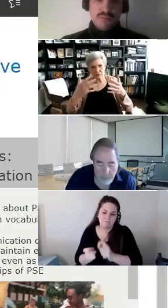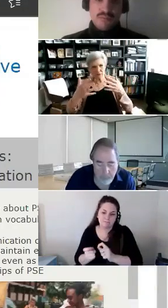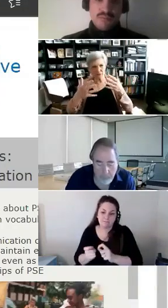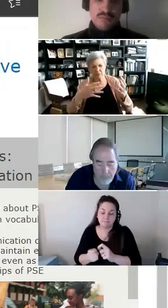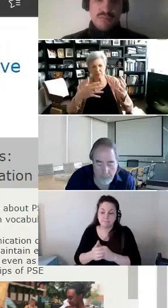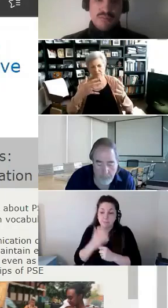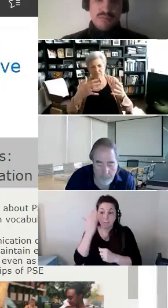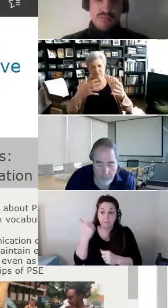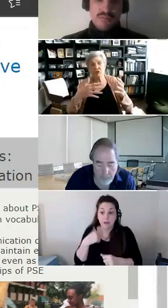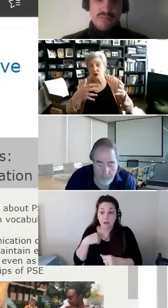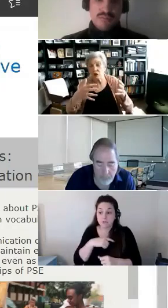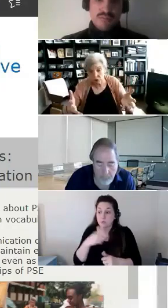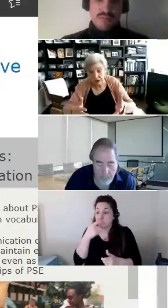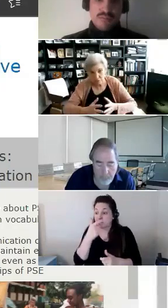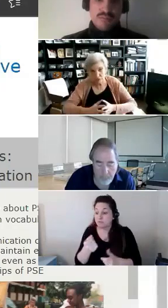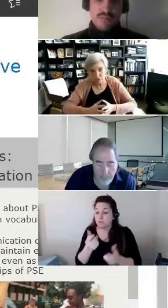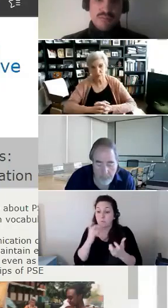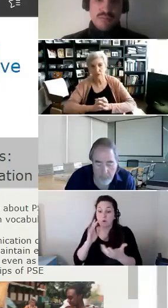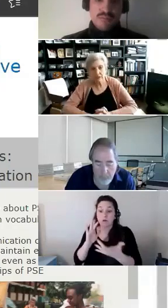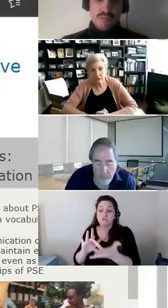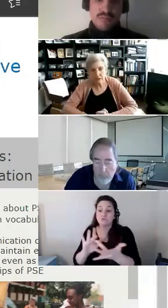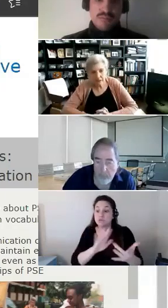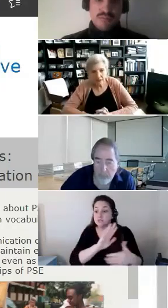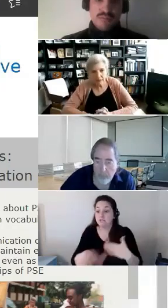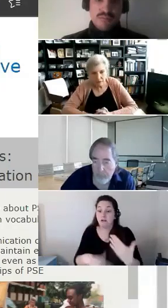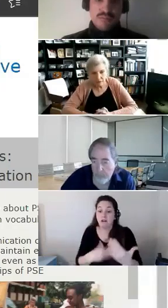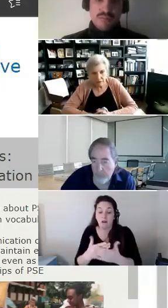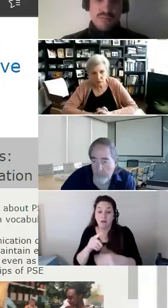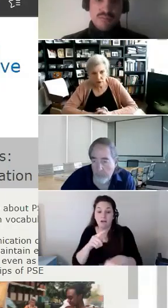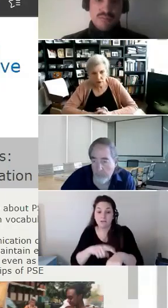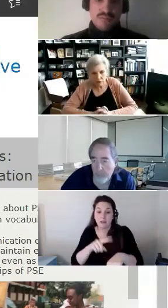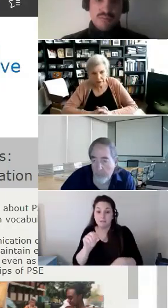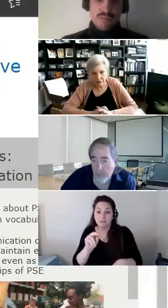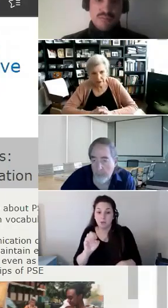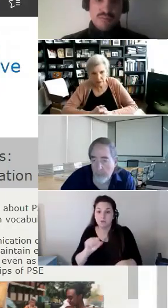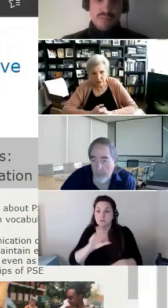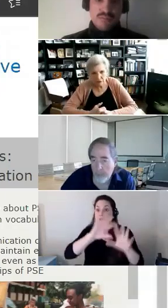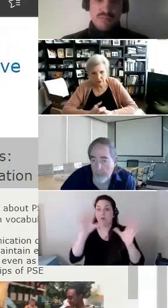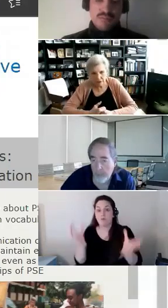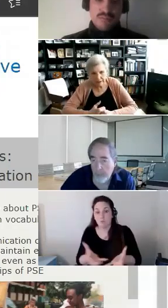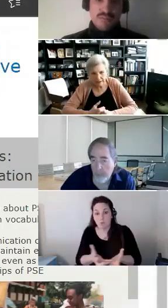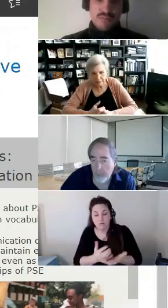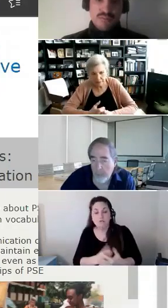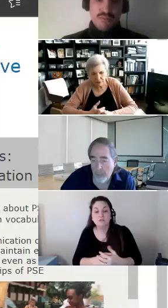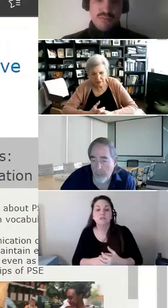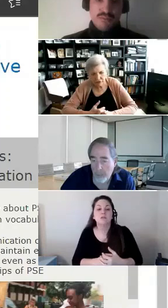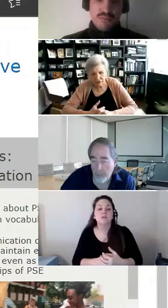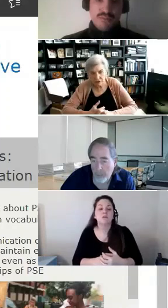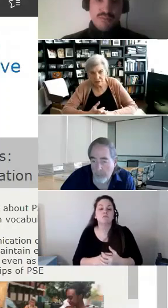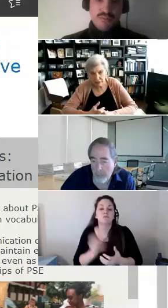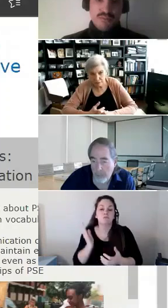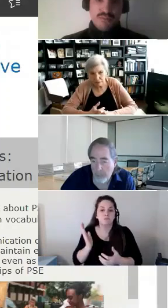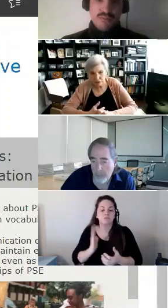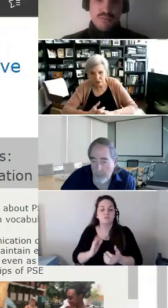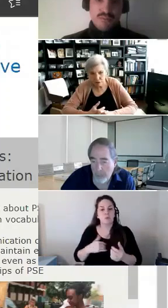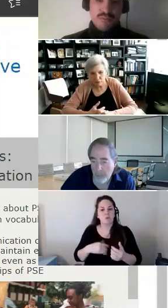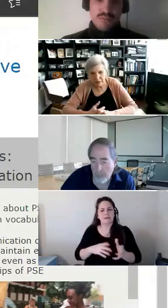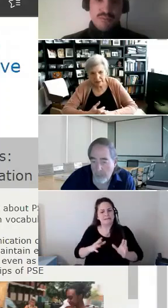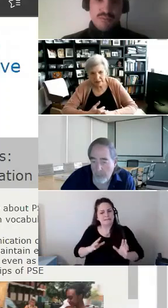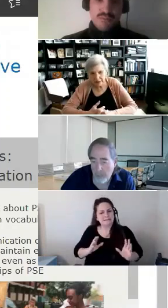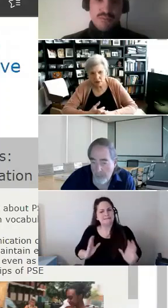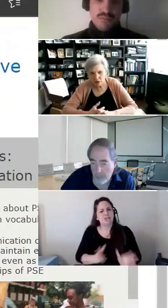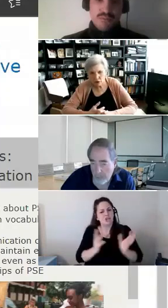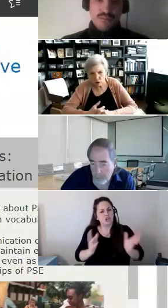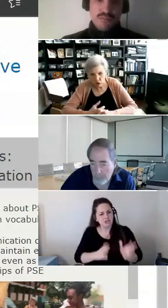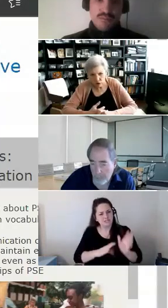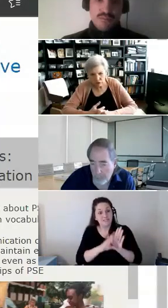interest in reaching all time zones around the world, we originally had pressed our developers for